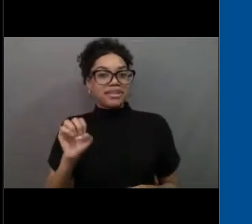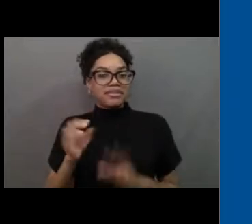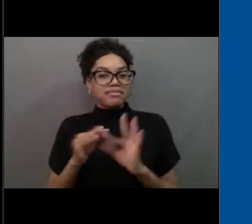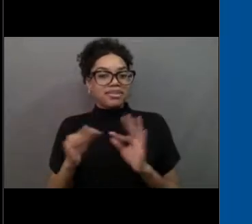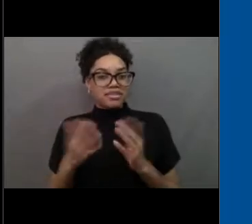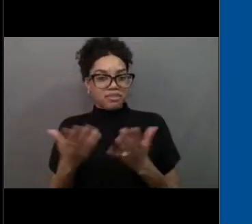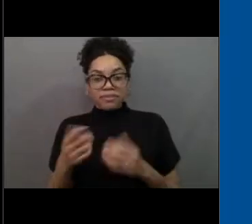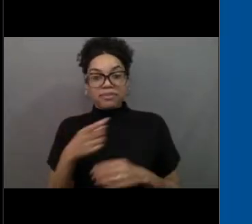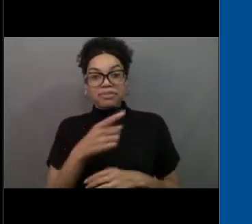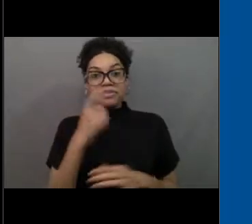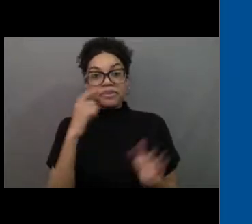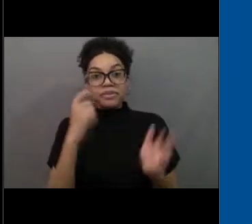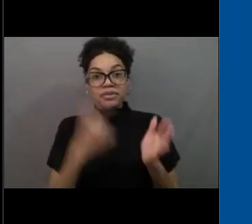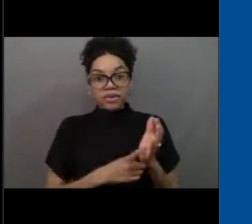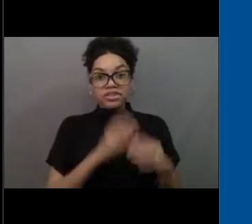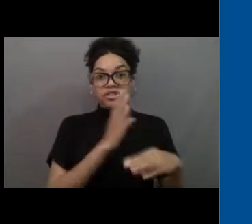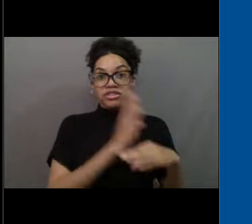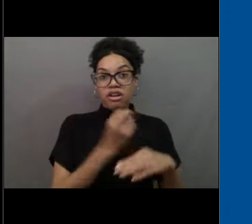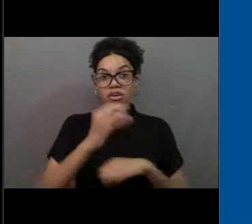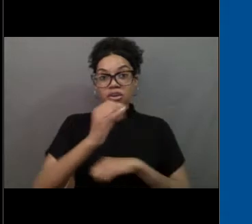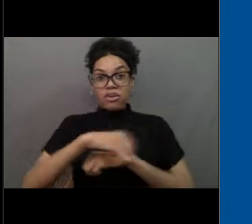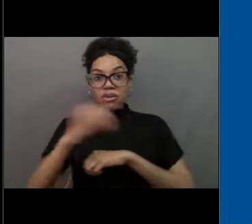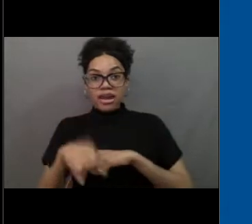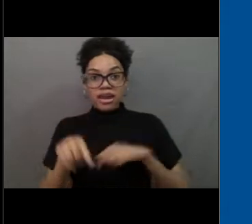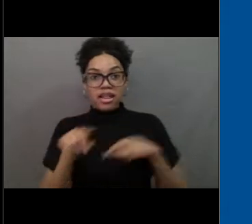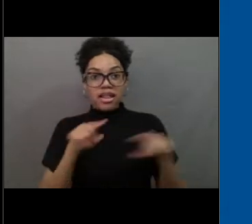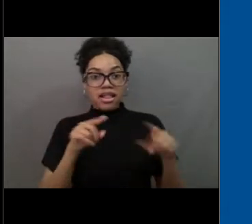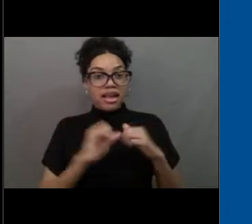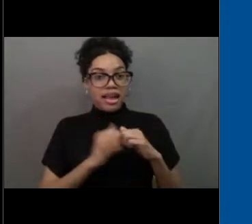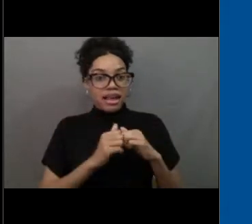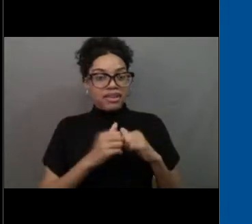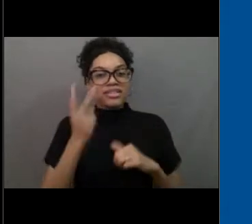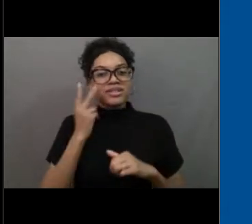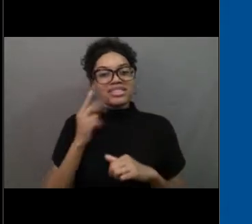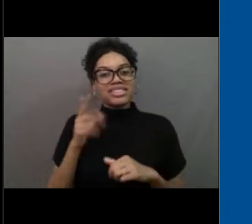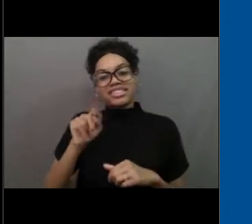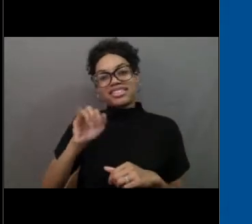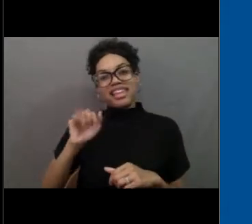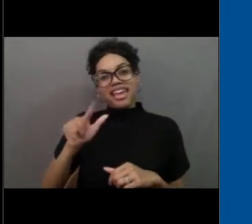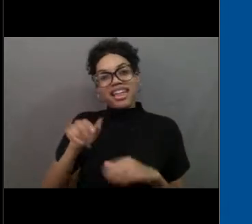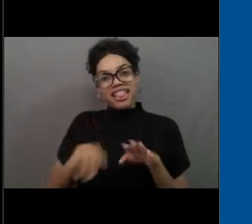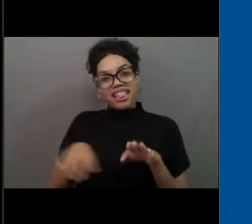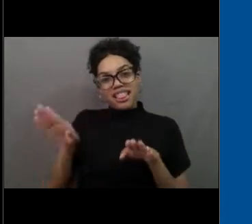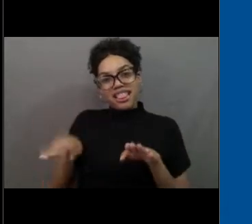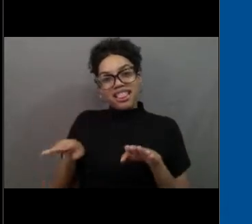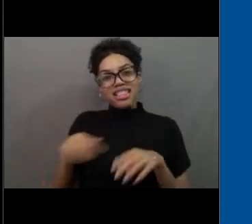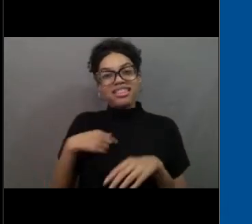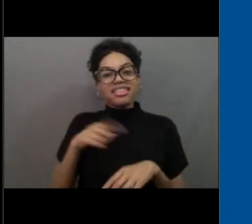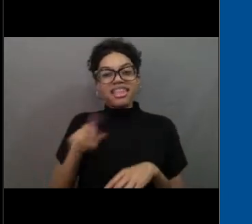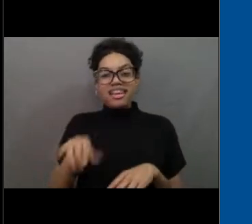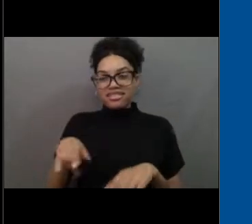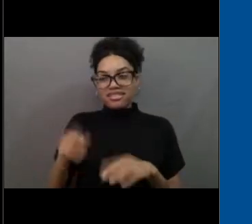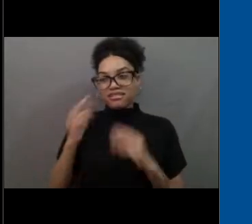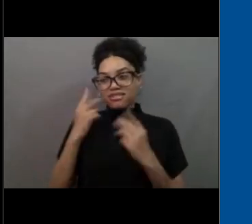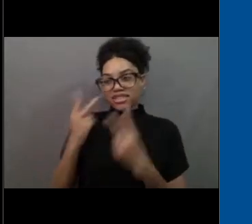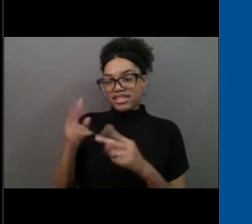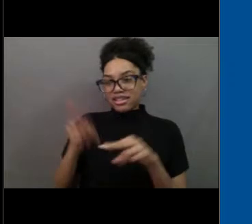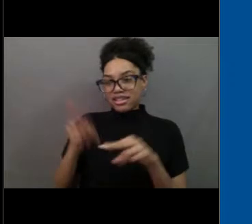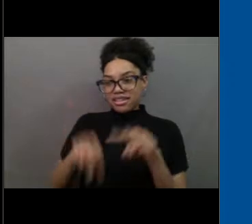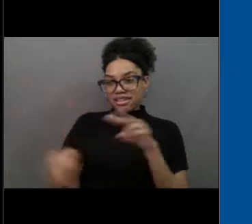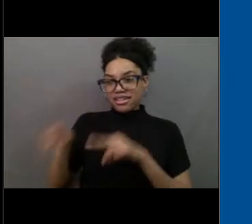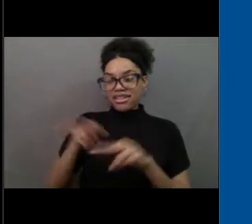looking at whether that was a shark or a whale, is looking at the tail fin. And that is a great thing to look at, whether it really